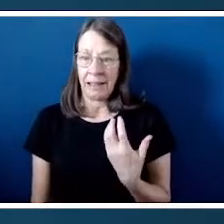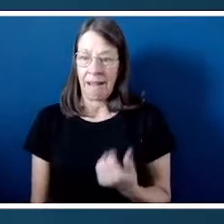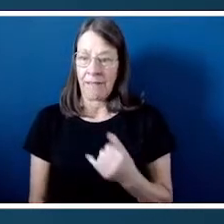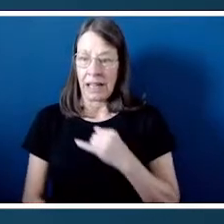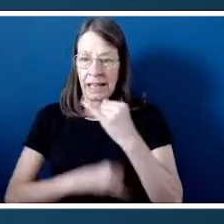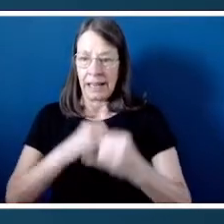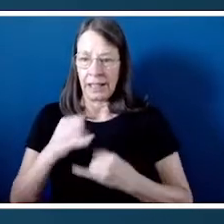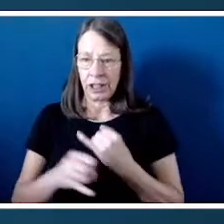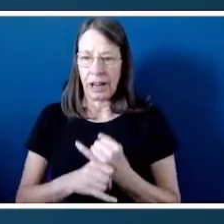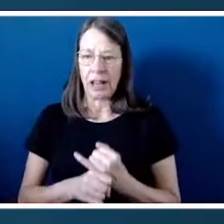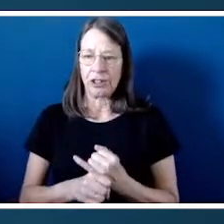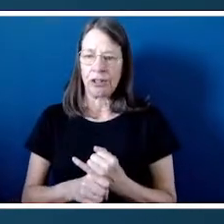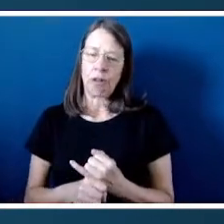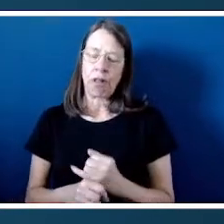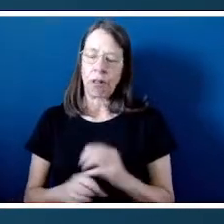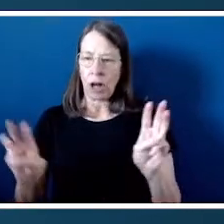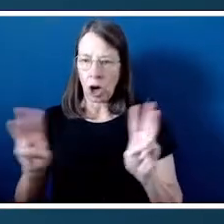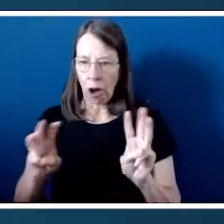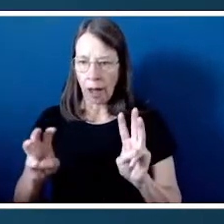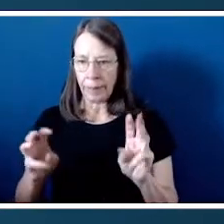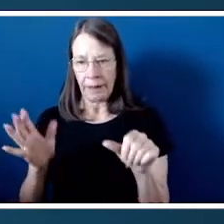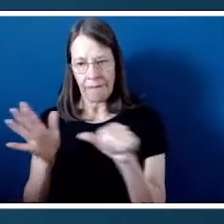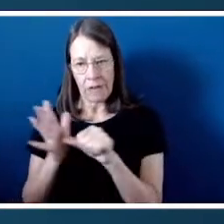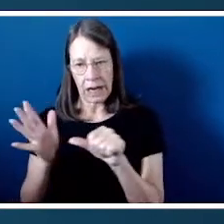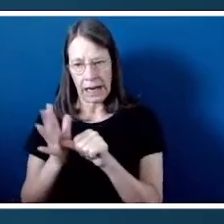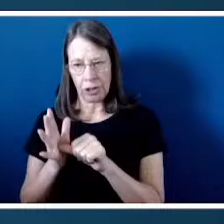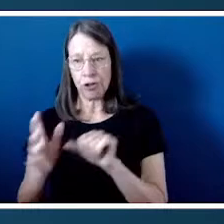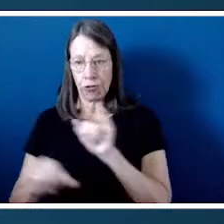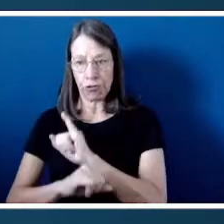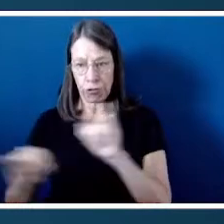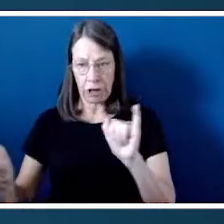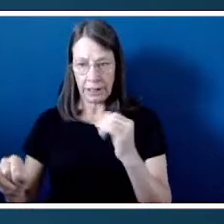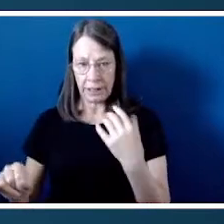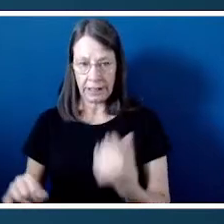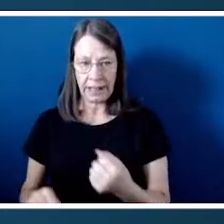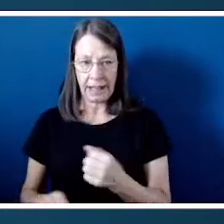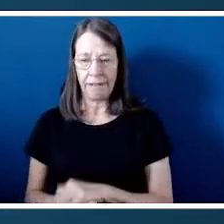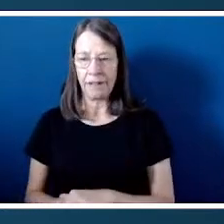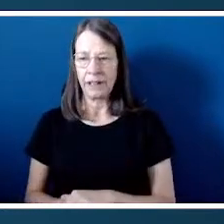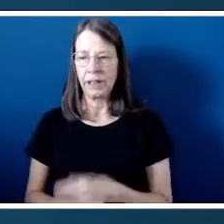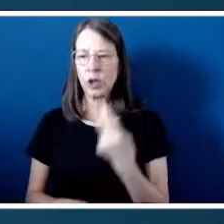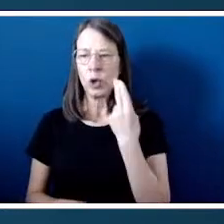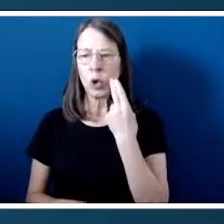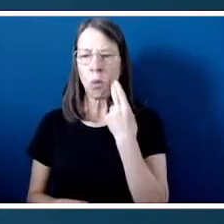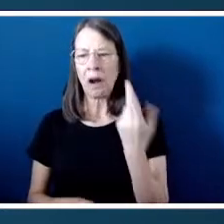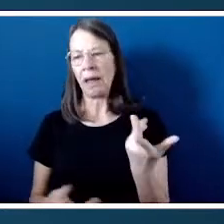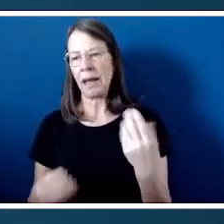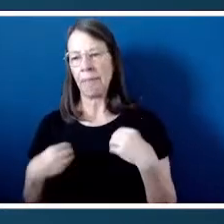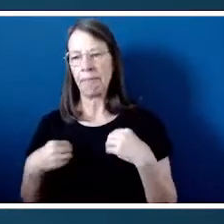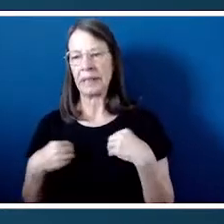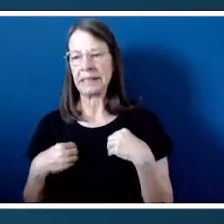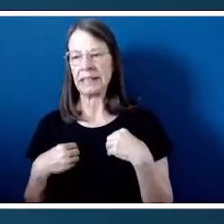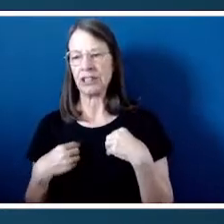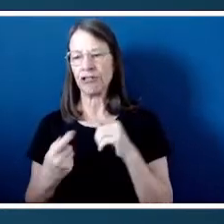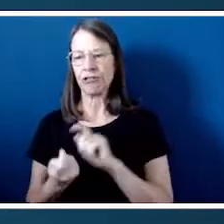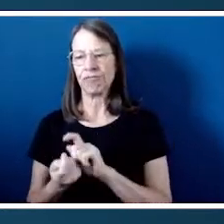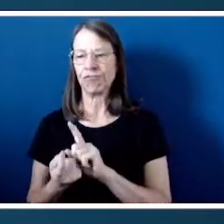The time for business as usual and slow incremental change in the Australia-Pacific Partnership has